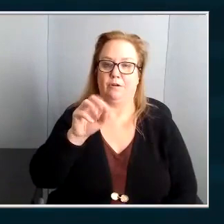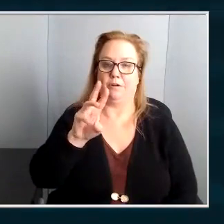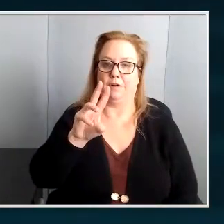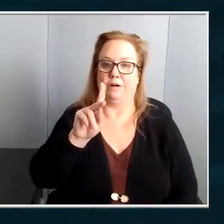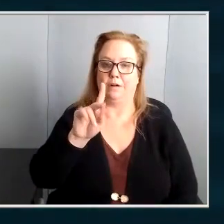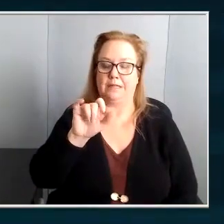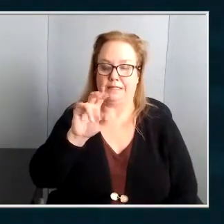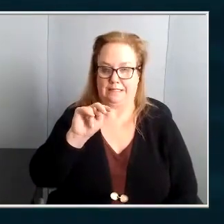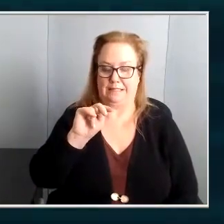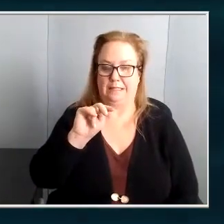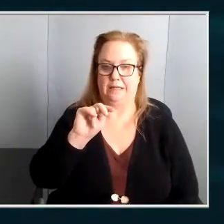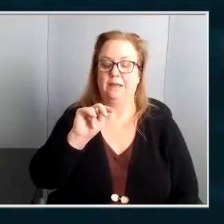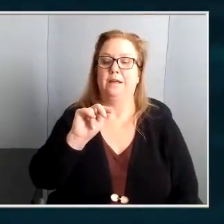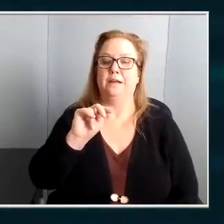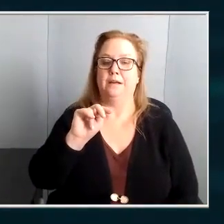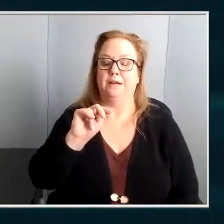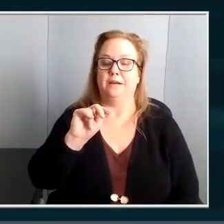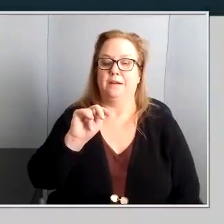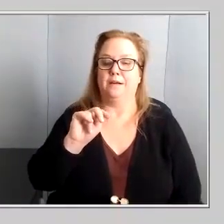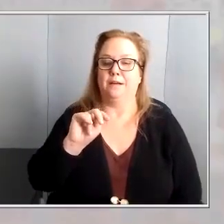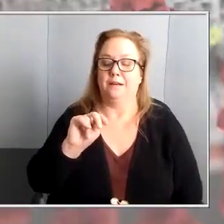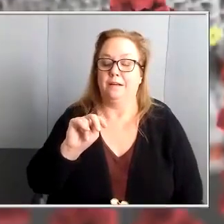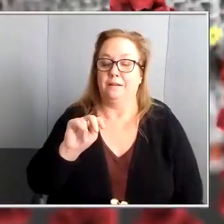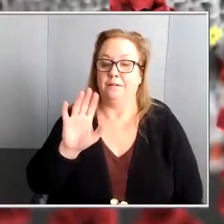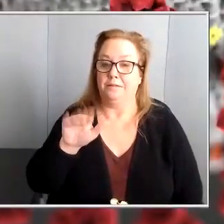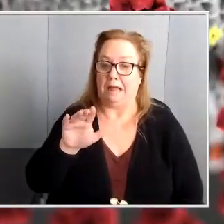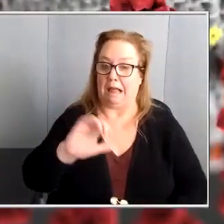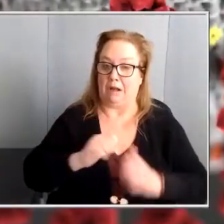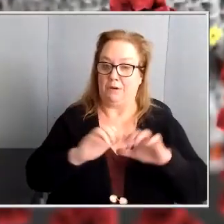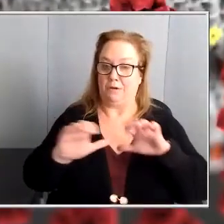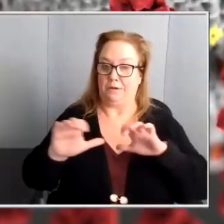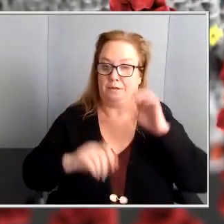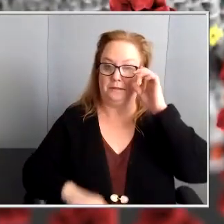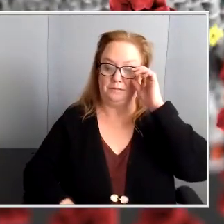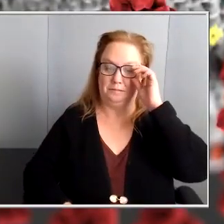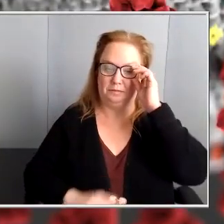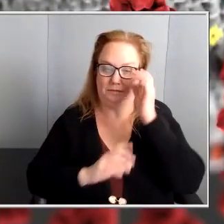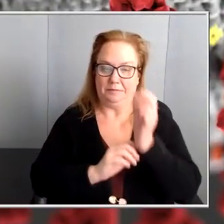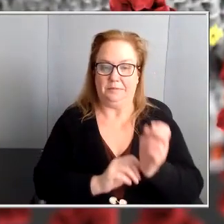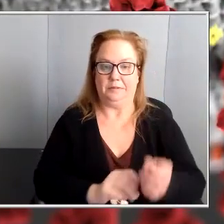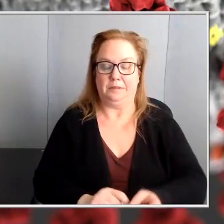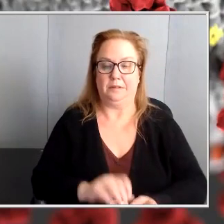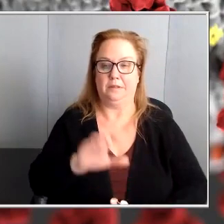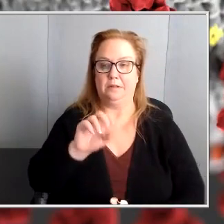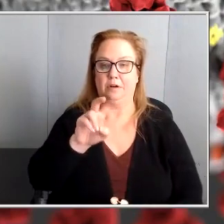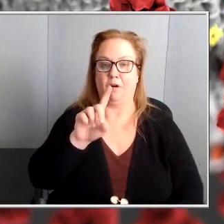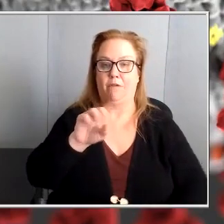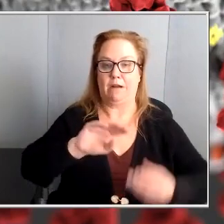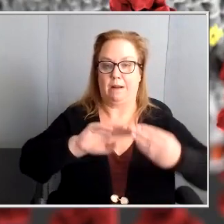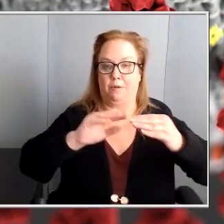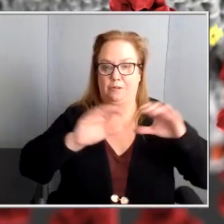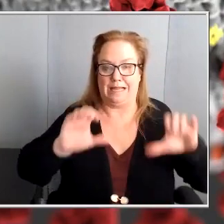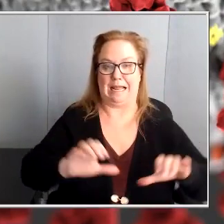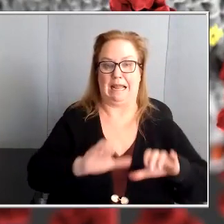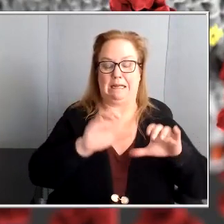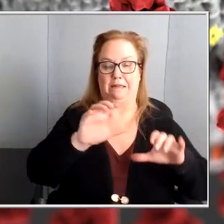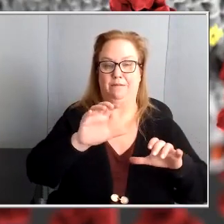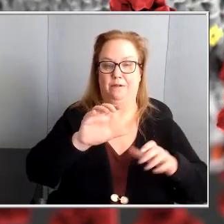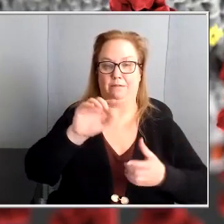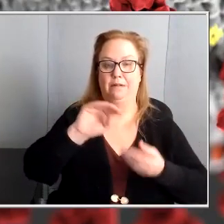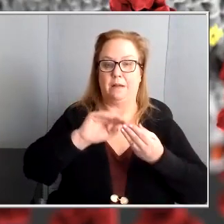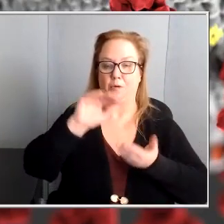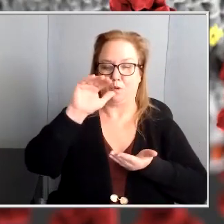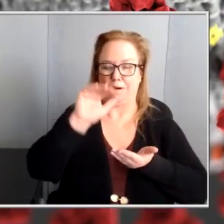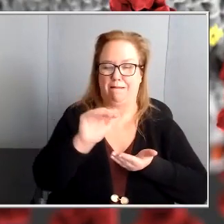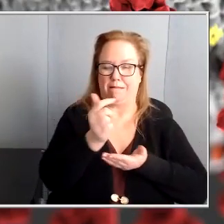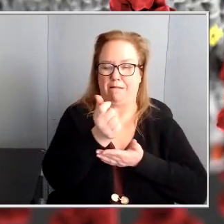Infection Prevention Control. Hawk, how are you doing? We're doing good. COVID count, active infections are actually going down a little